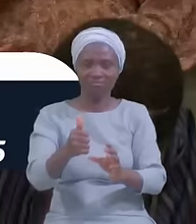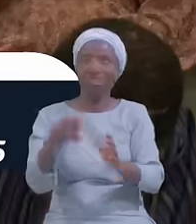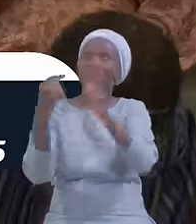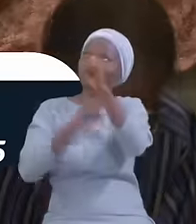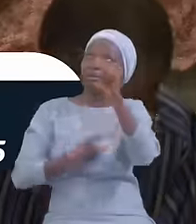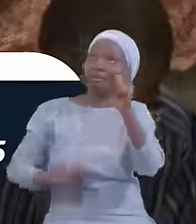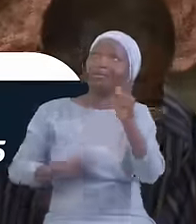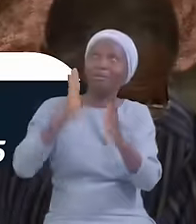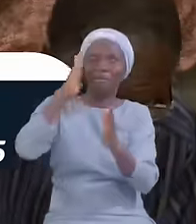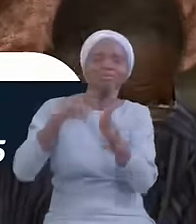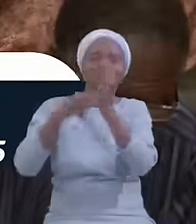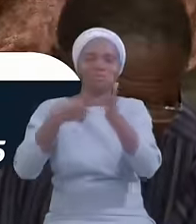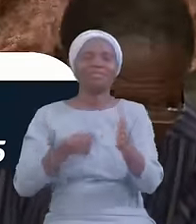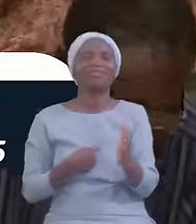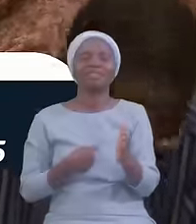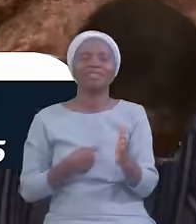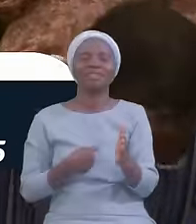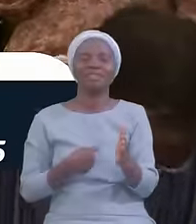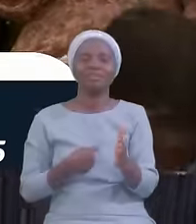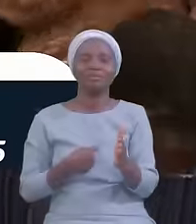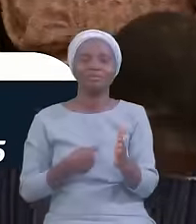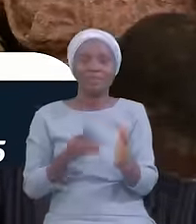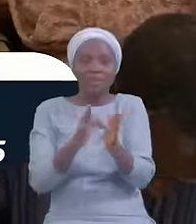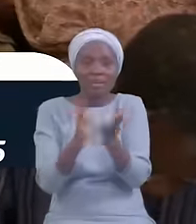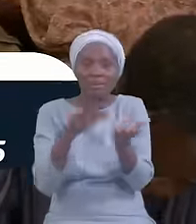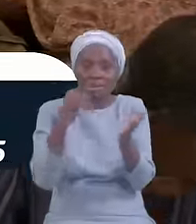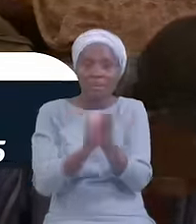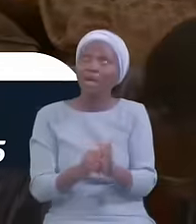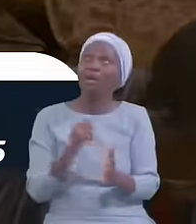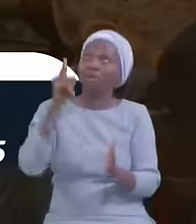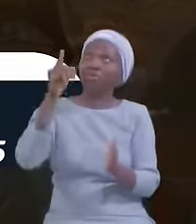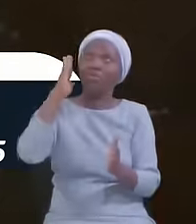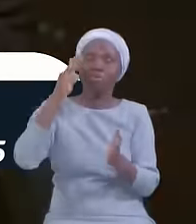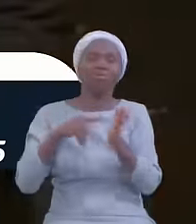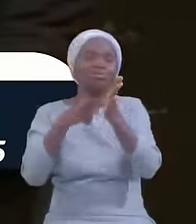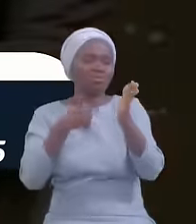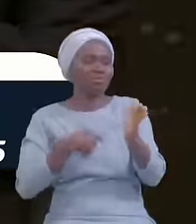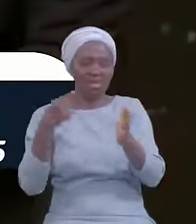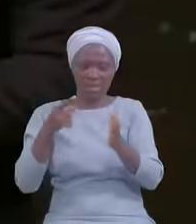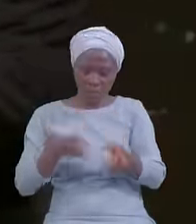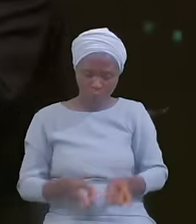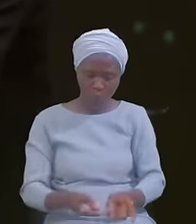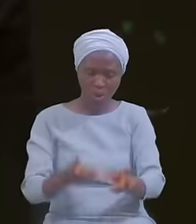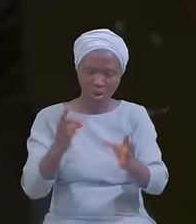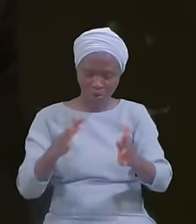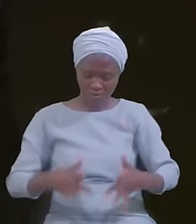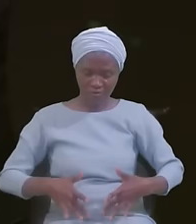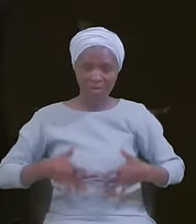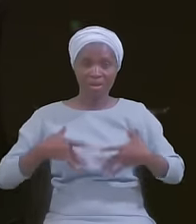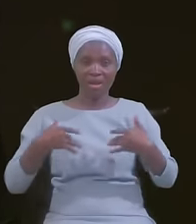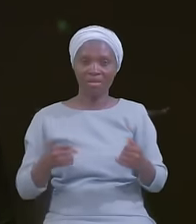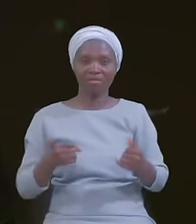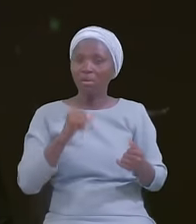me. Thou will show me the path of life. Not the path